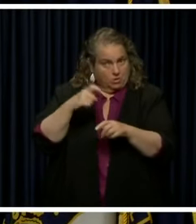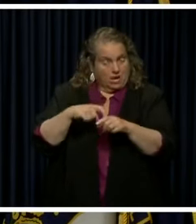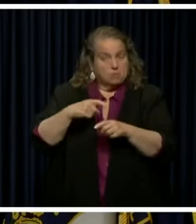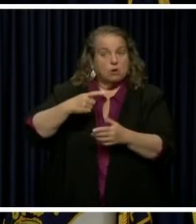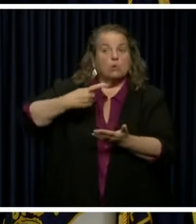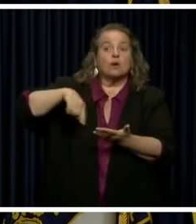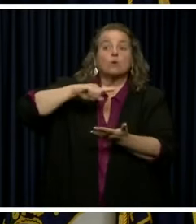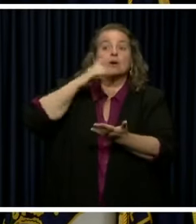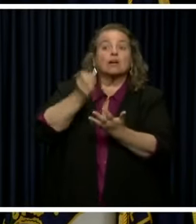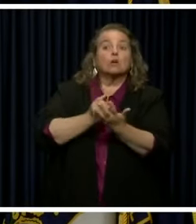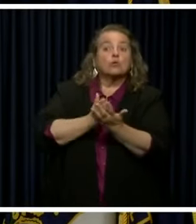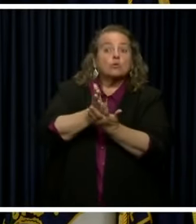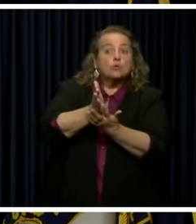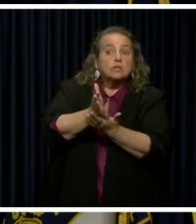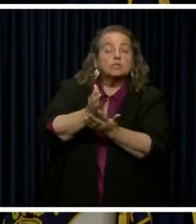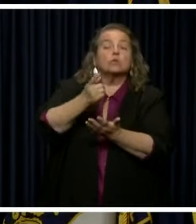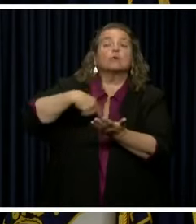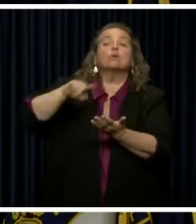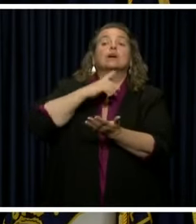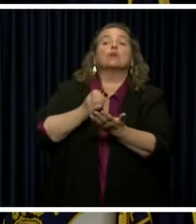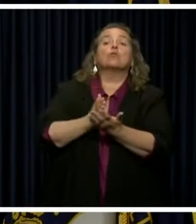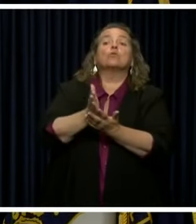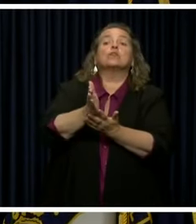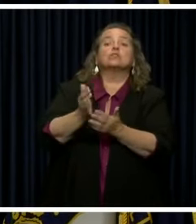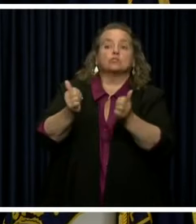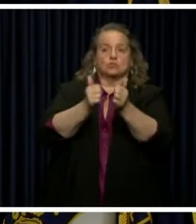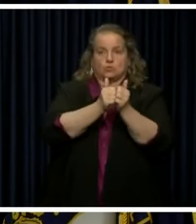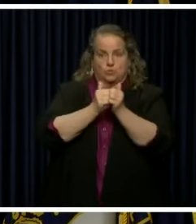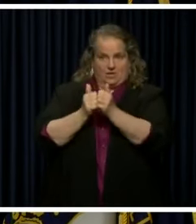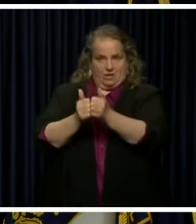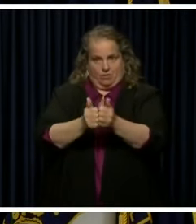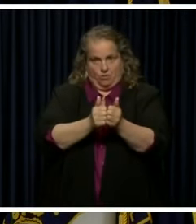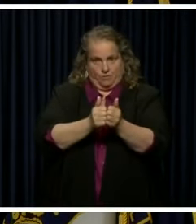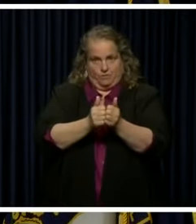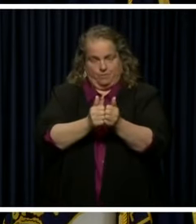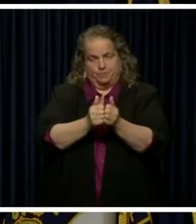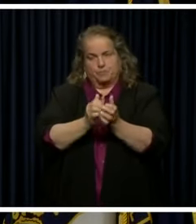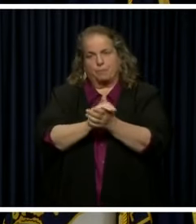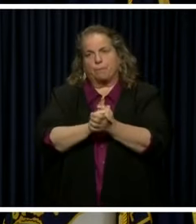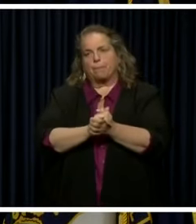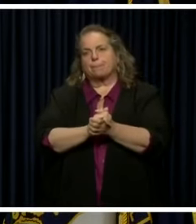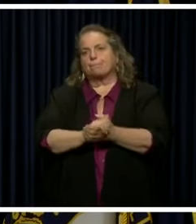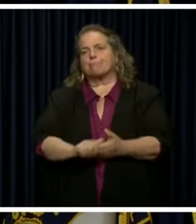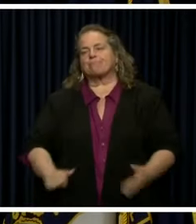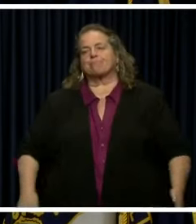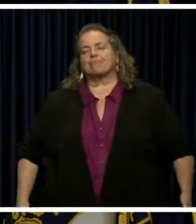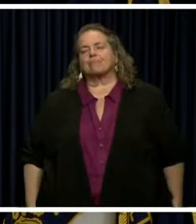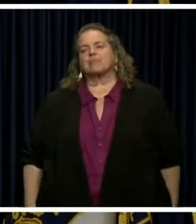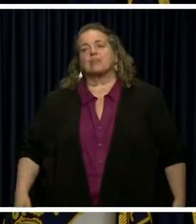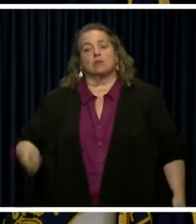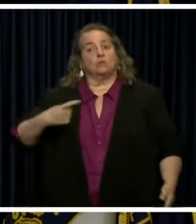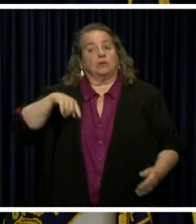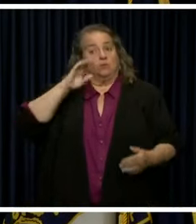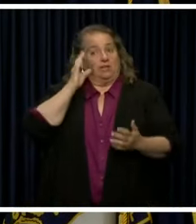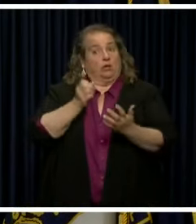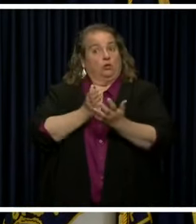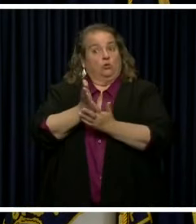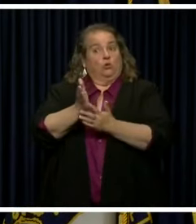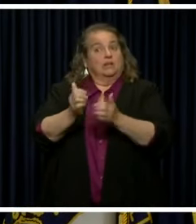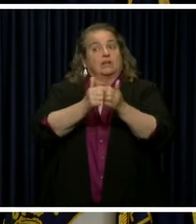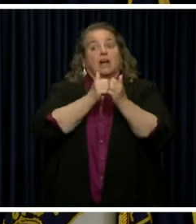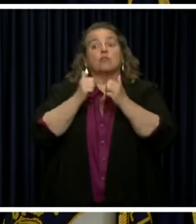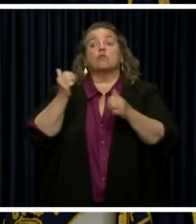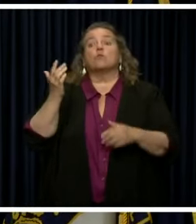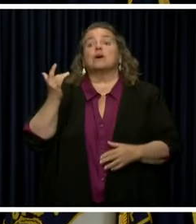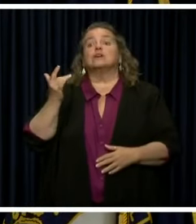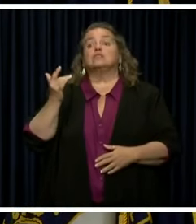time. We will get through this. We will get through this together. We're going to get through this together